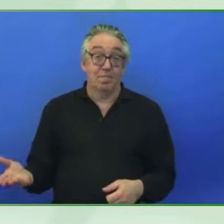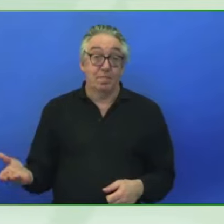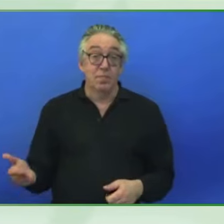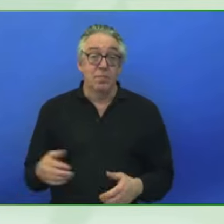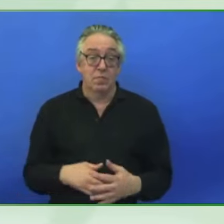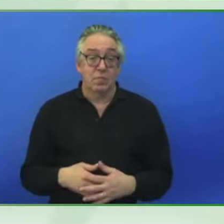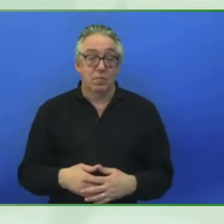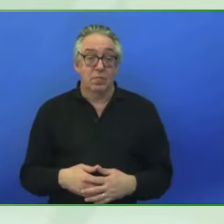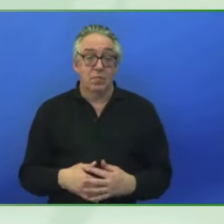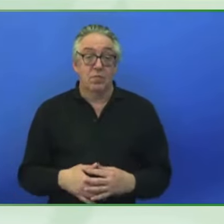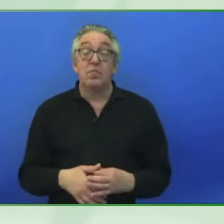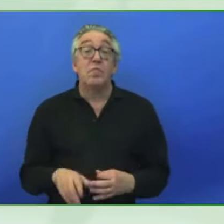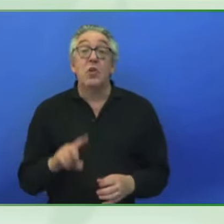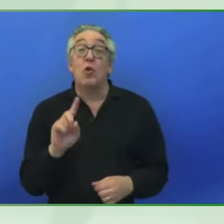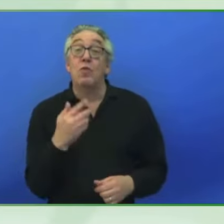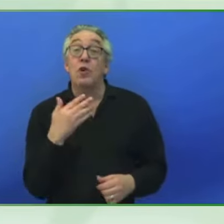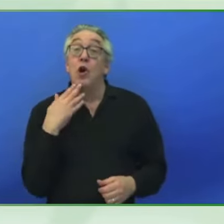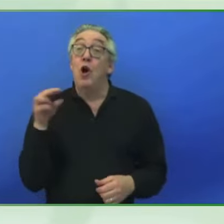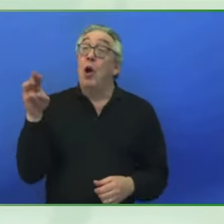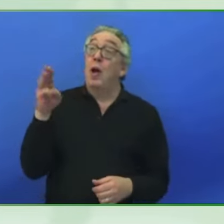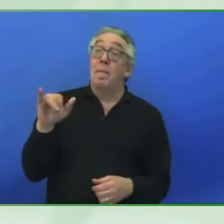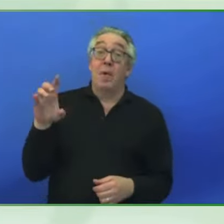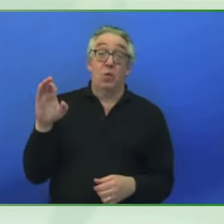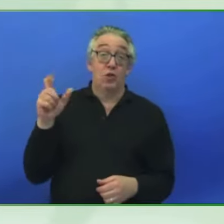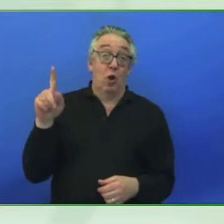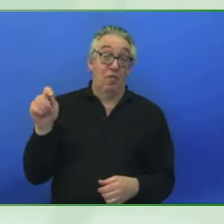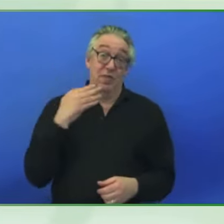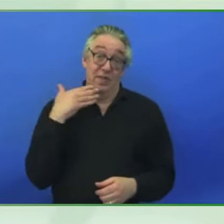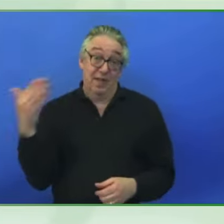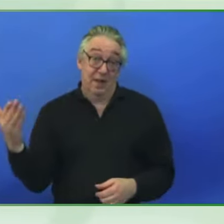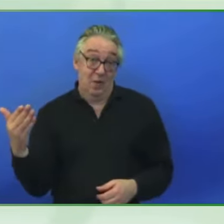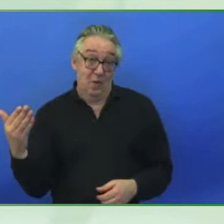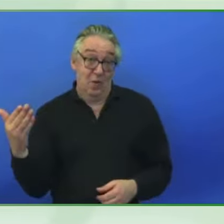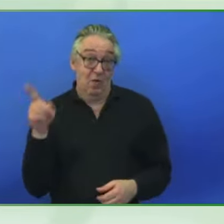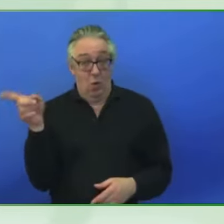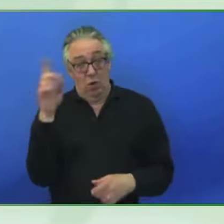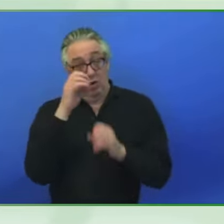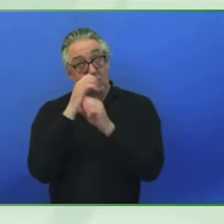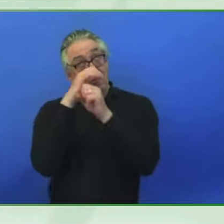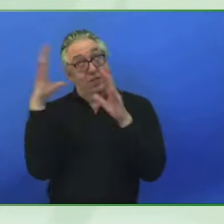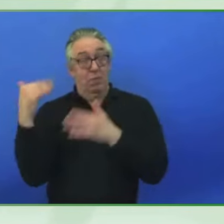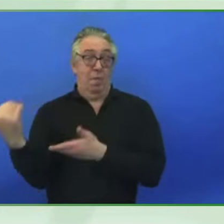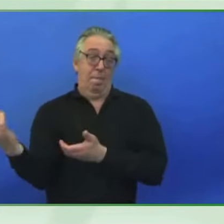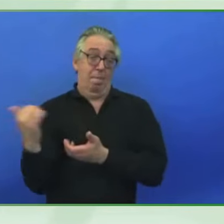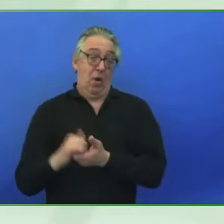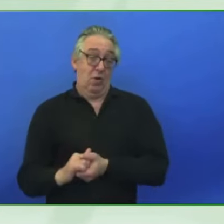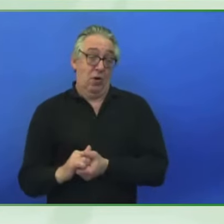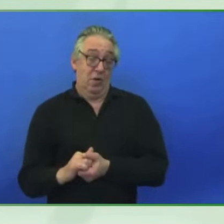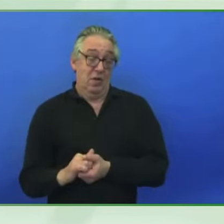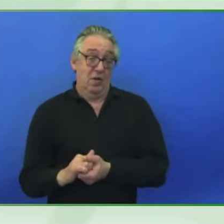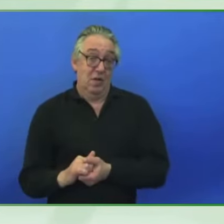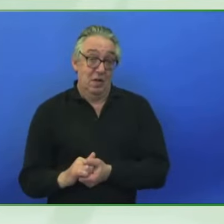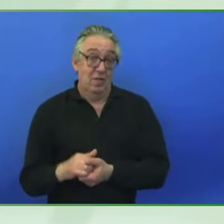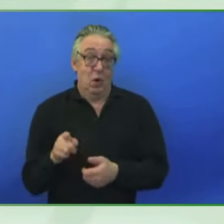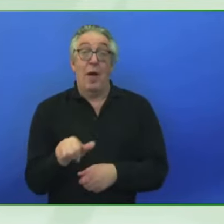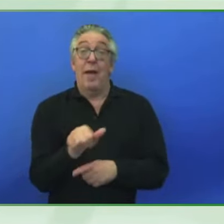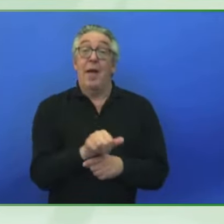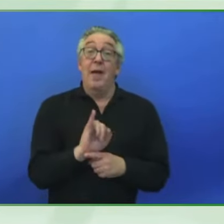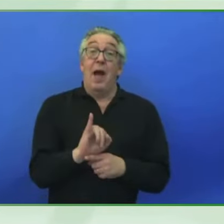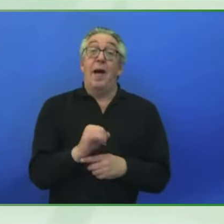you to Microsoft for being such I think, really a visionary and supportive partner in this work on AI for inclusive mobility in